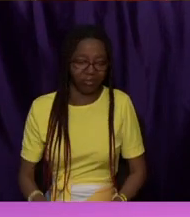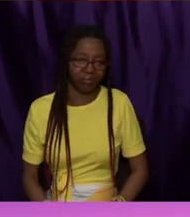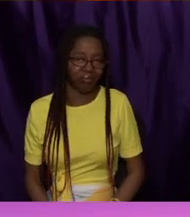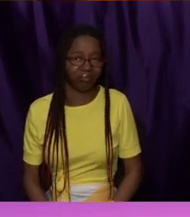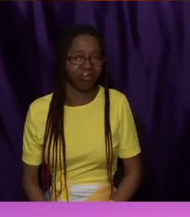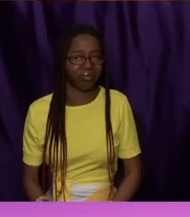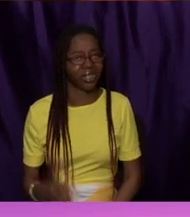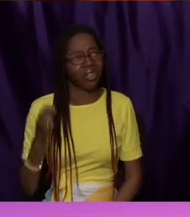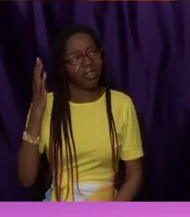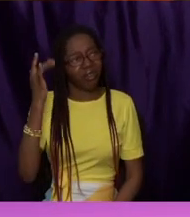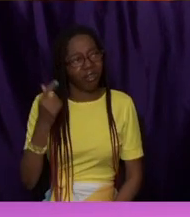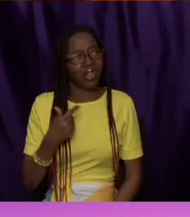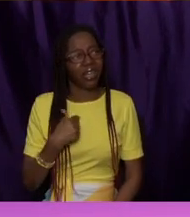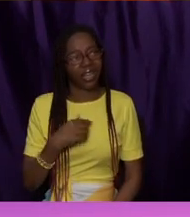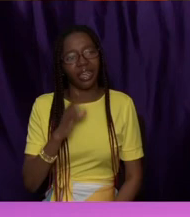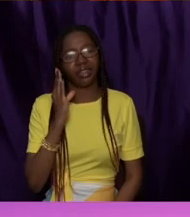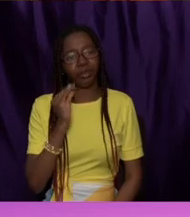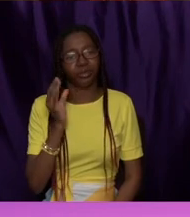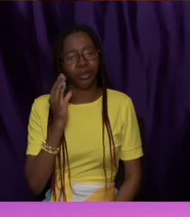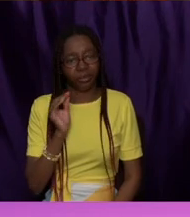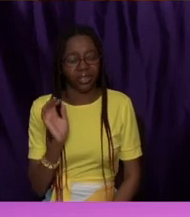why I keep going through this?